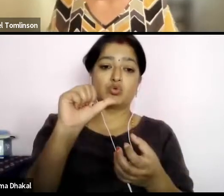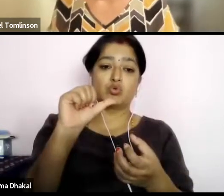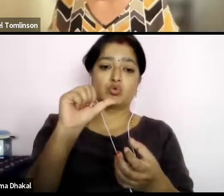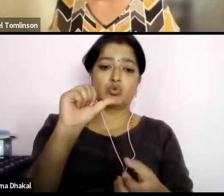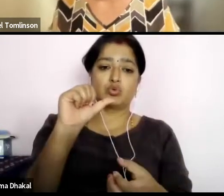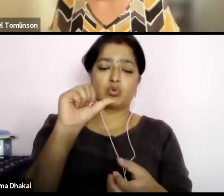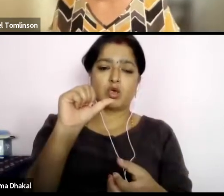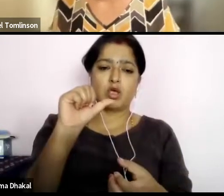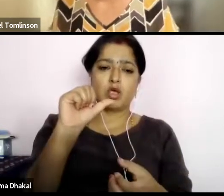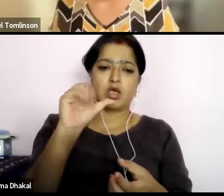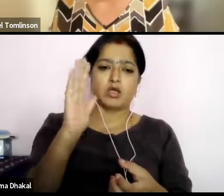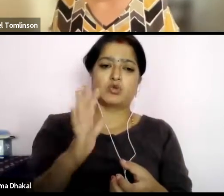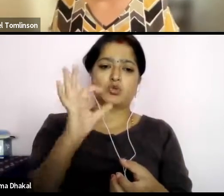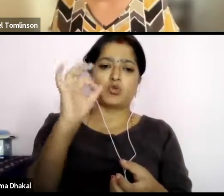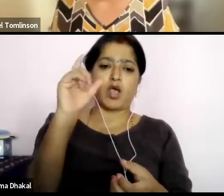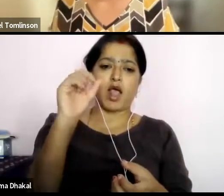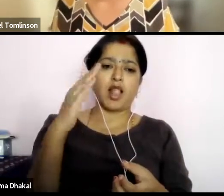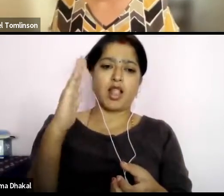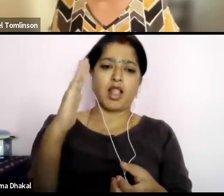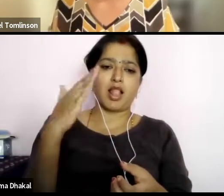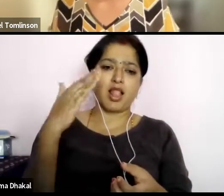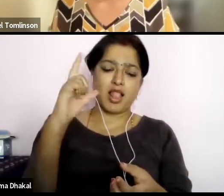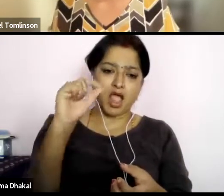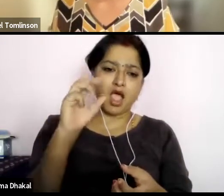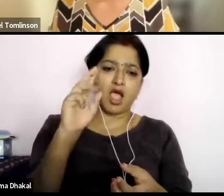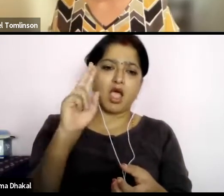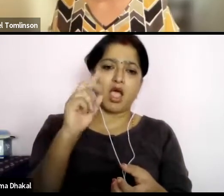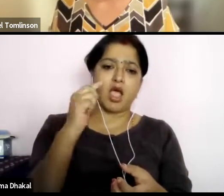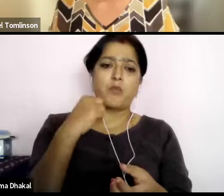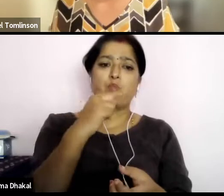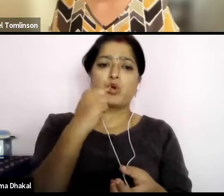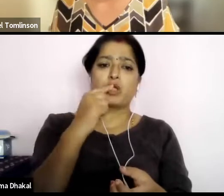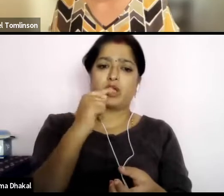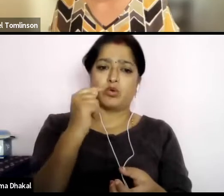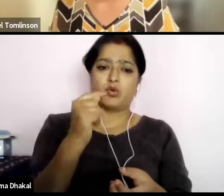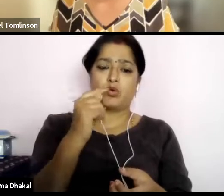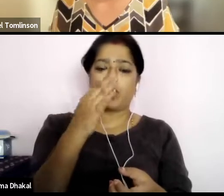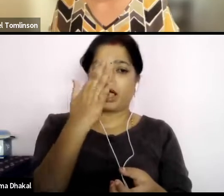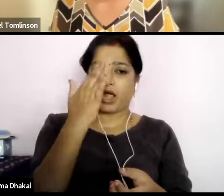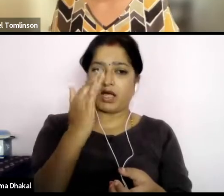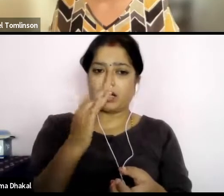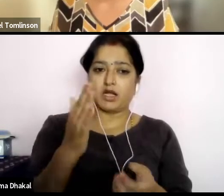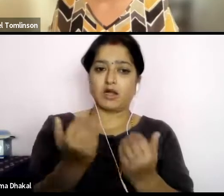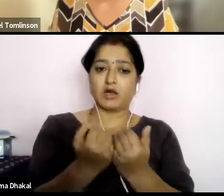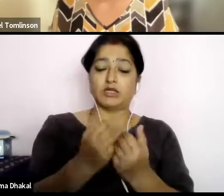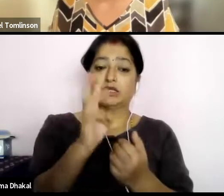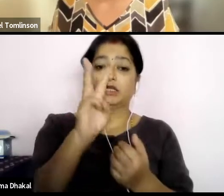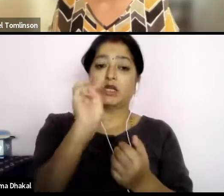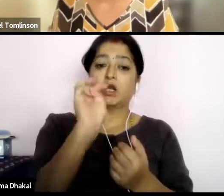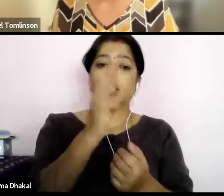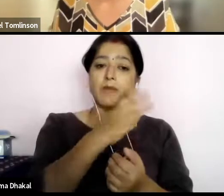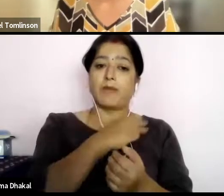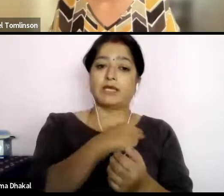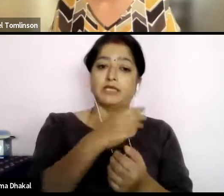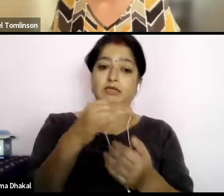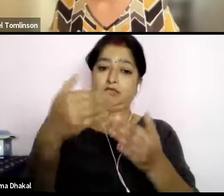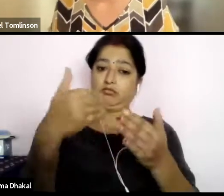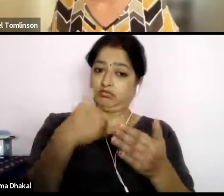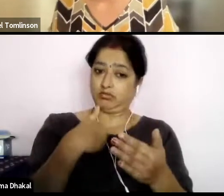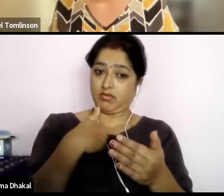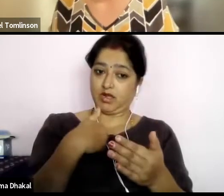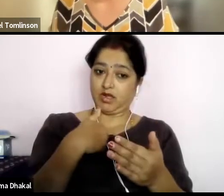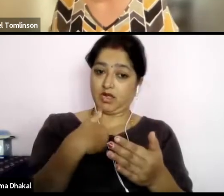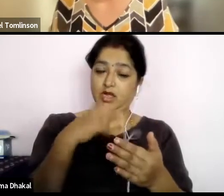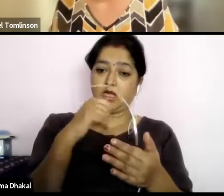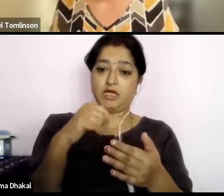that opportunity instead to try to help these young girls in these positions, to give